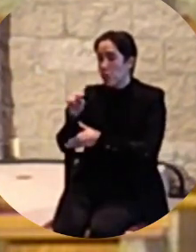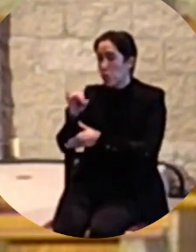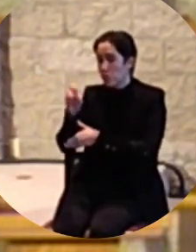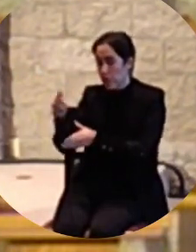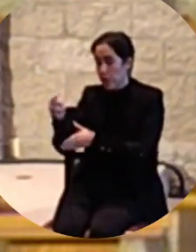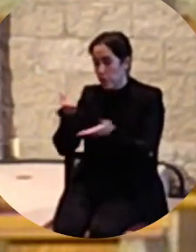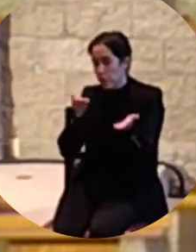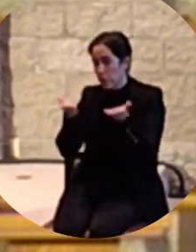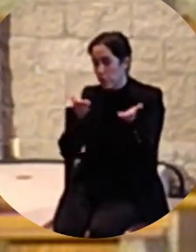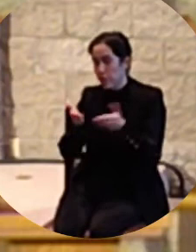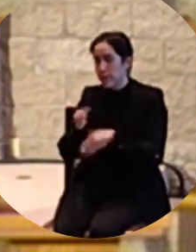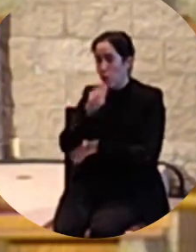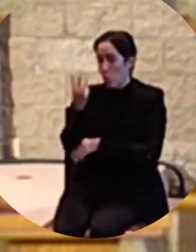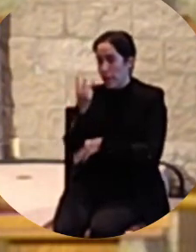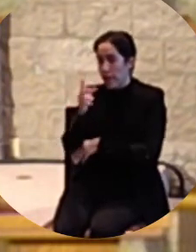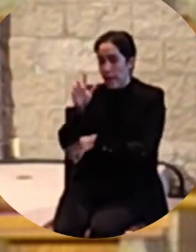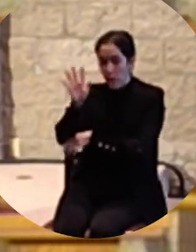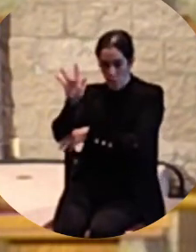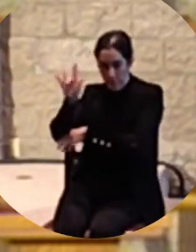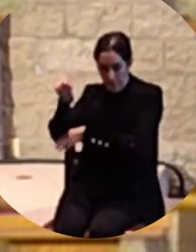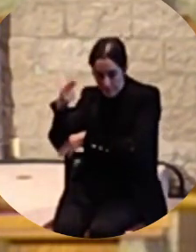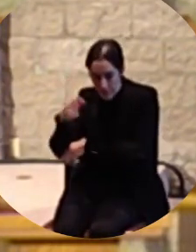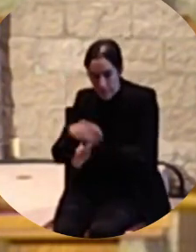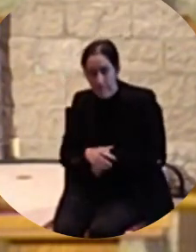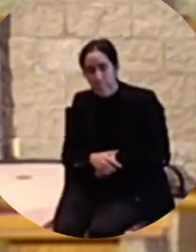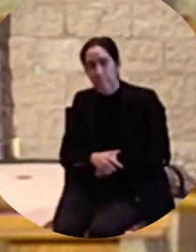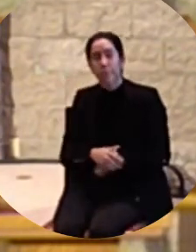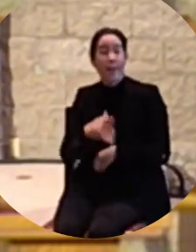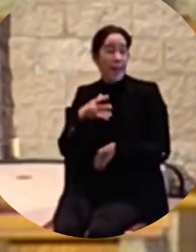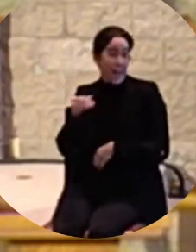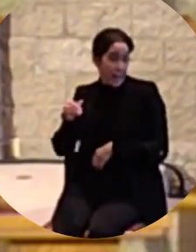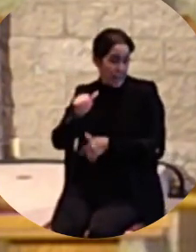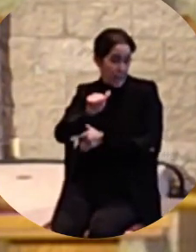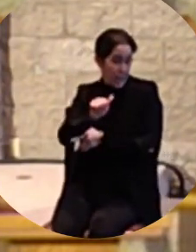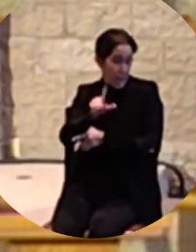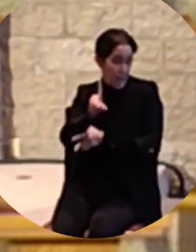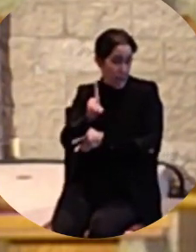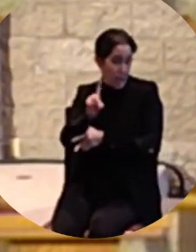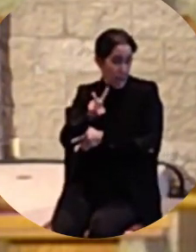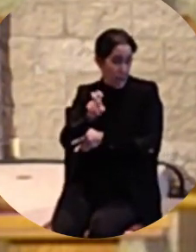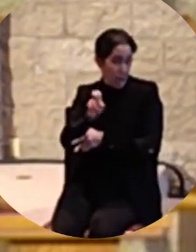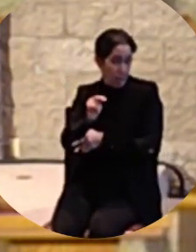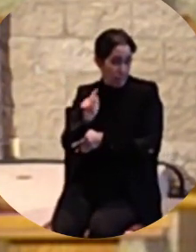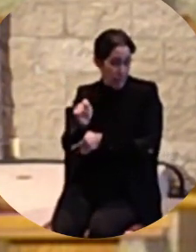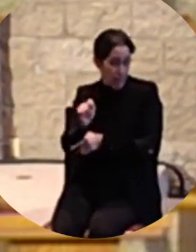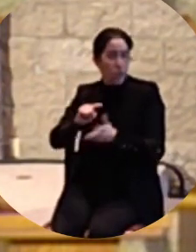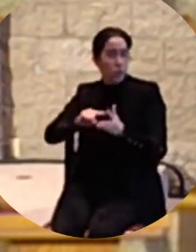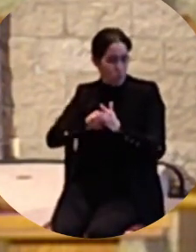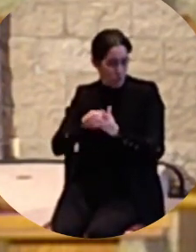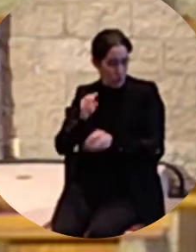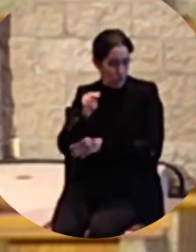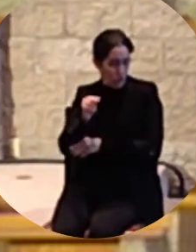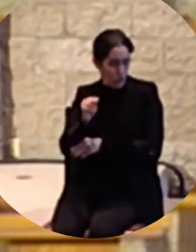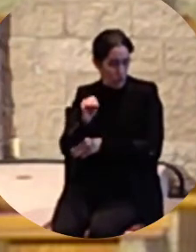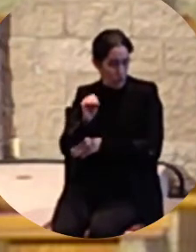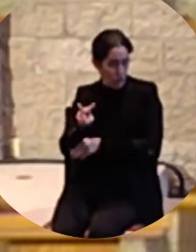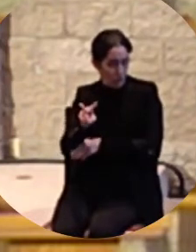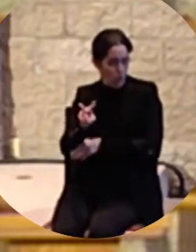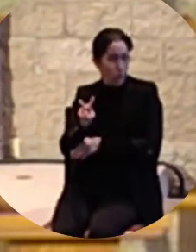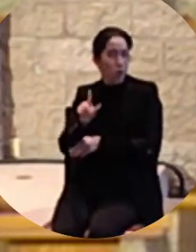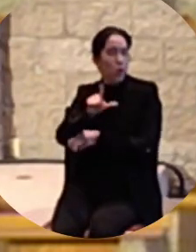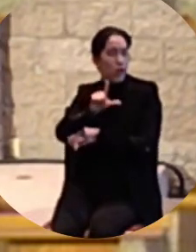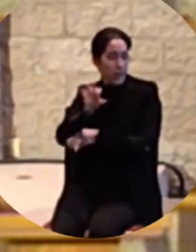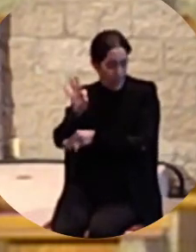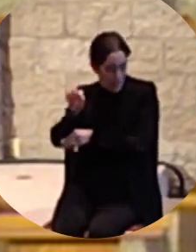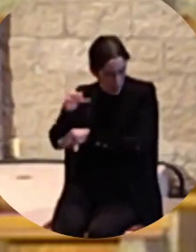25th. And Advent begins November 29th. And we are offering a